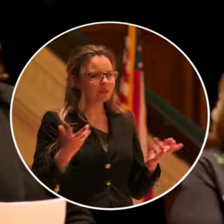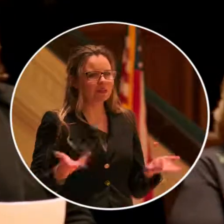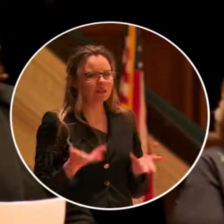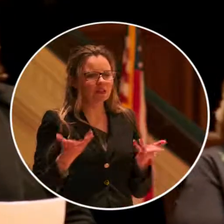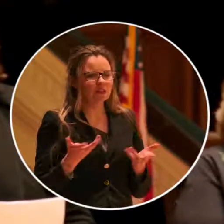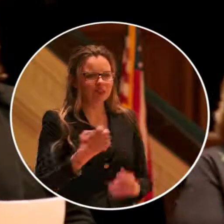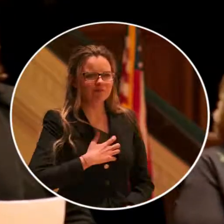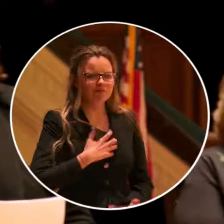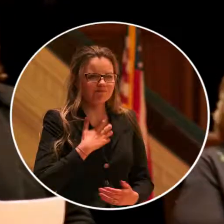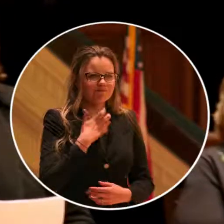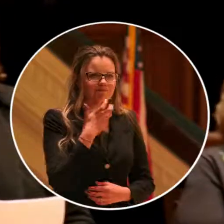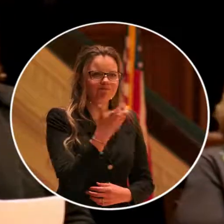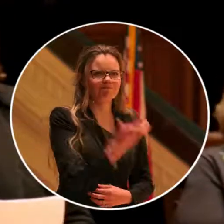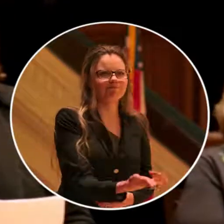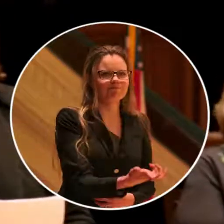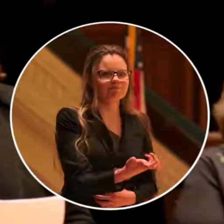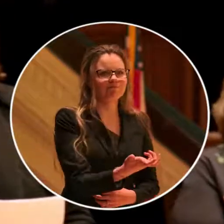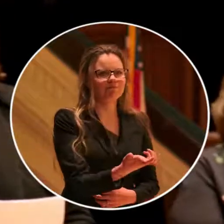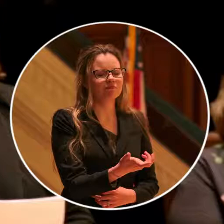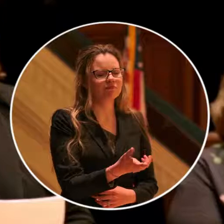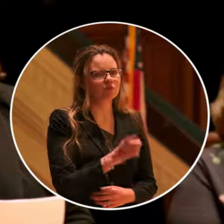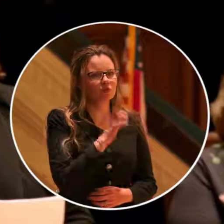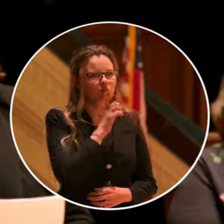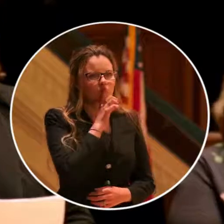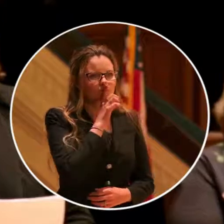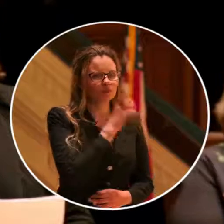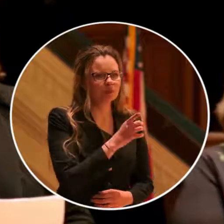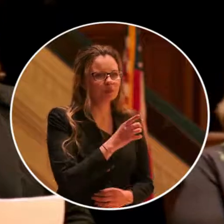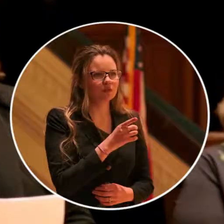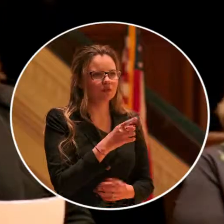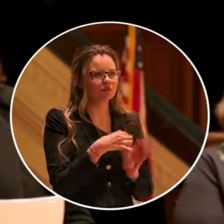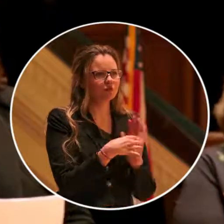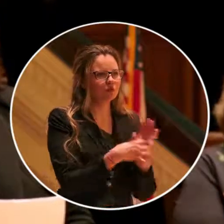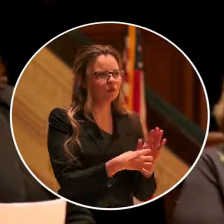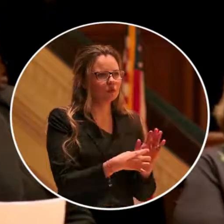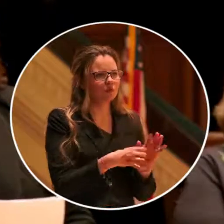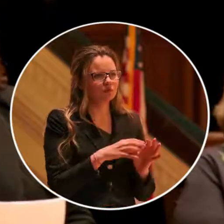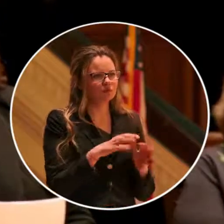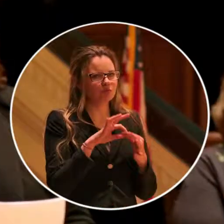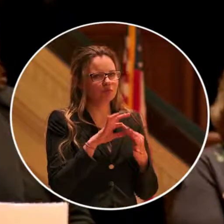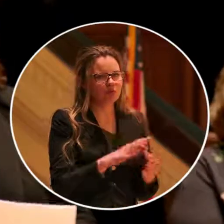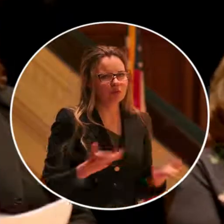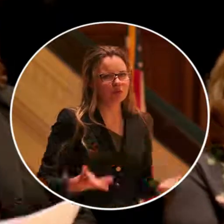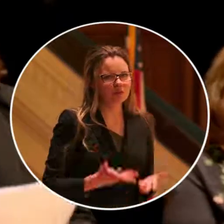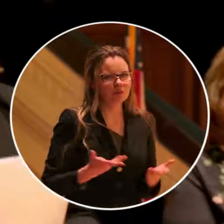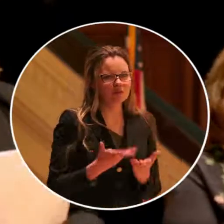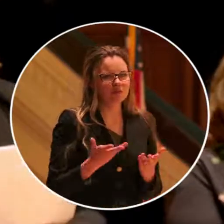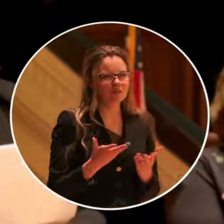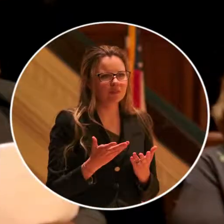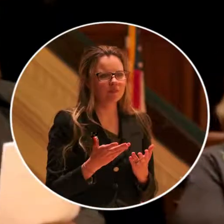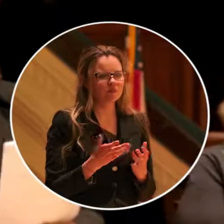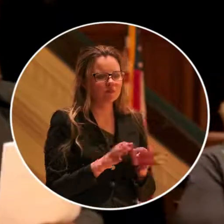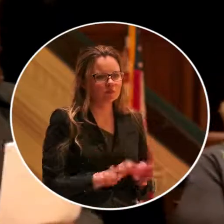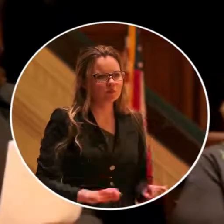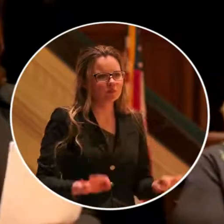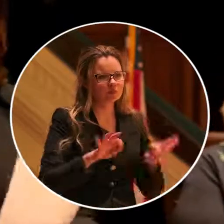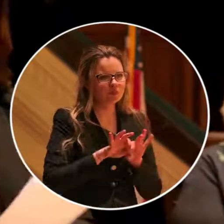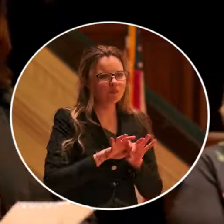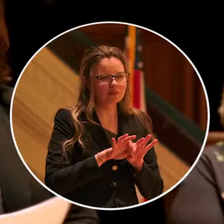tonight, proving they belong here. They are worthy of having their story heard.